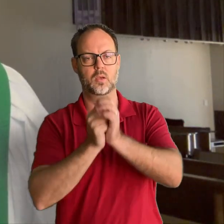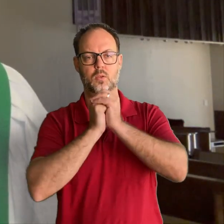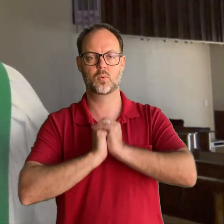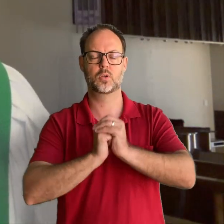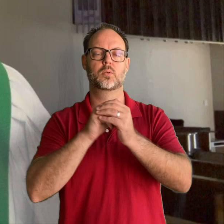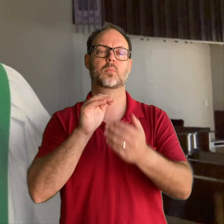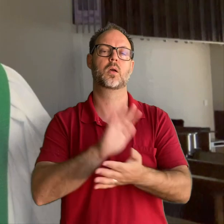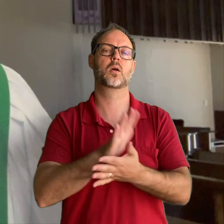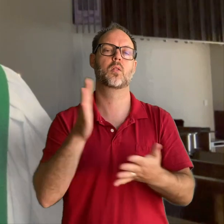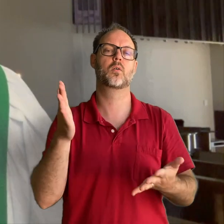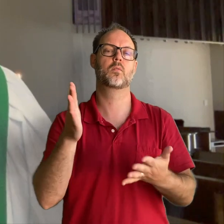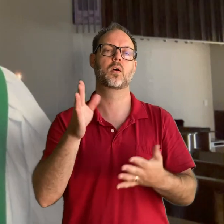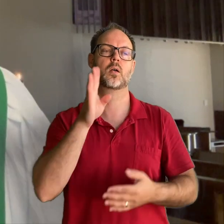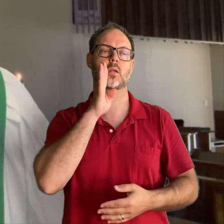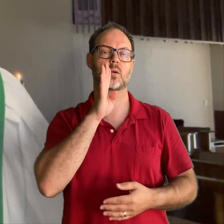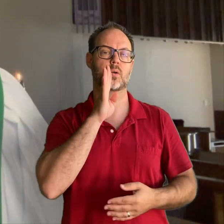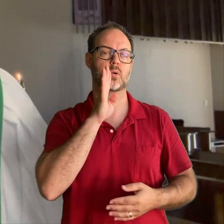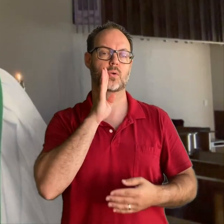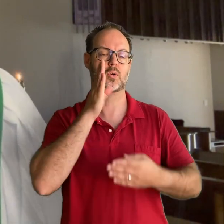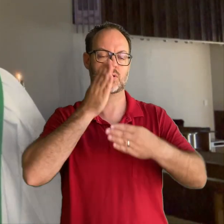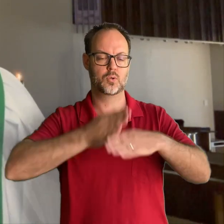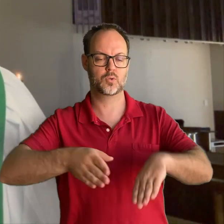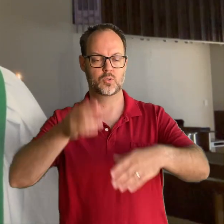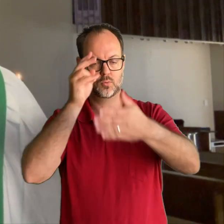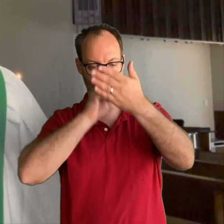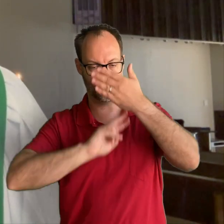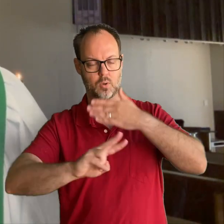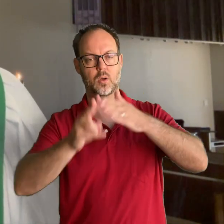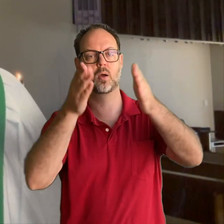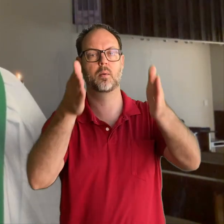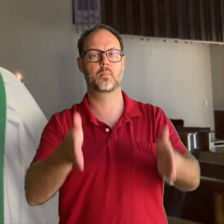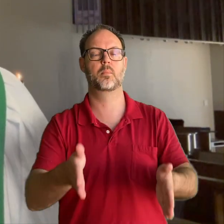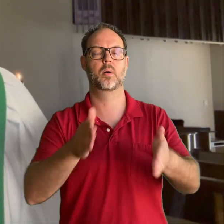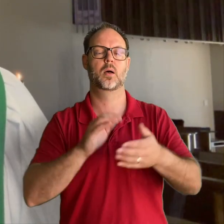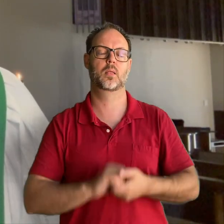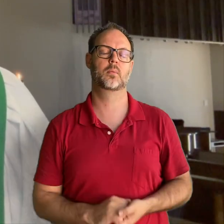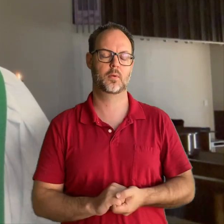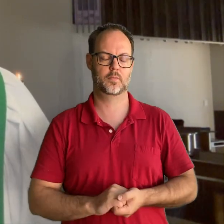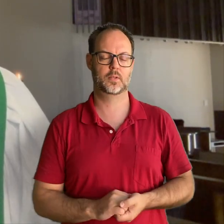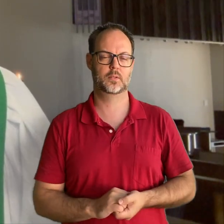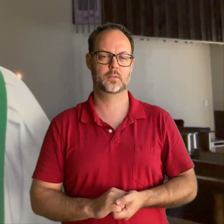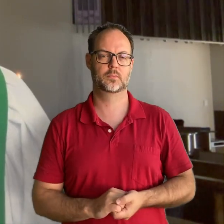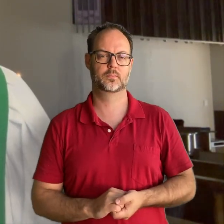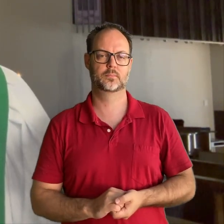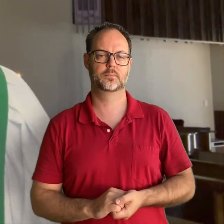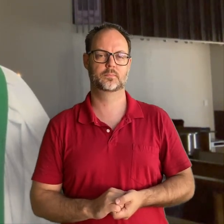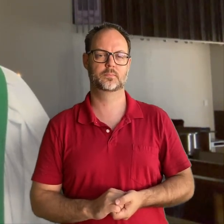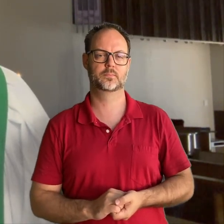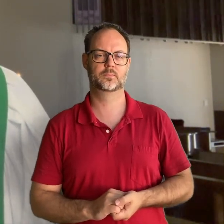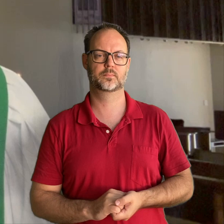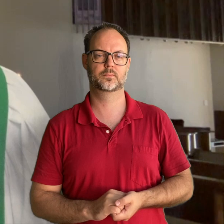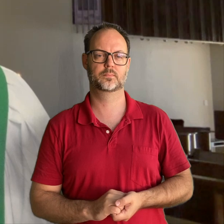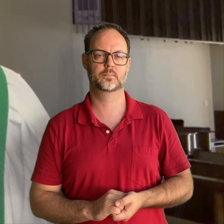Son together is worshiped and glorified, who spoke by the prophets.